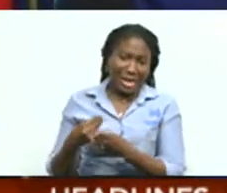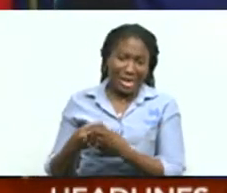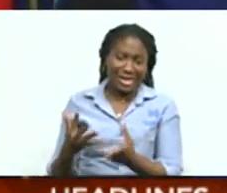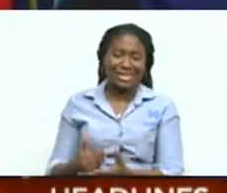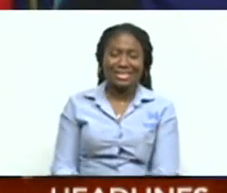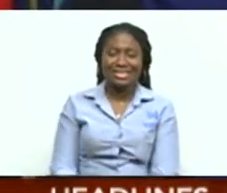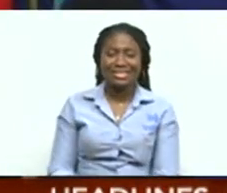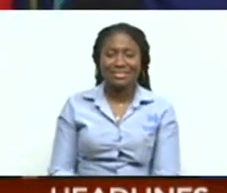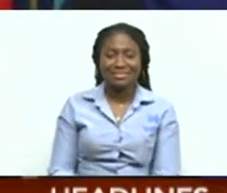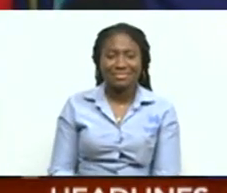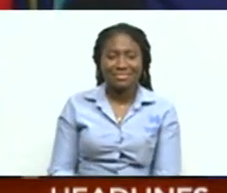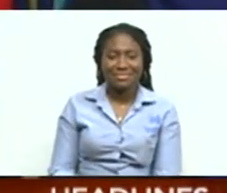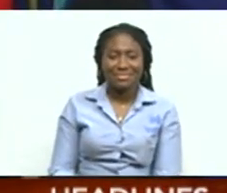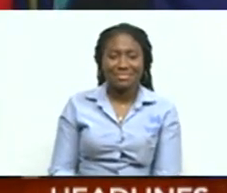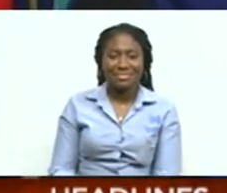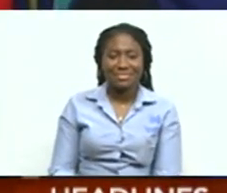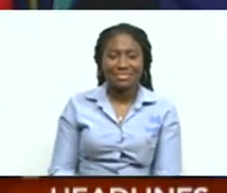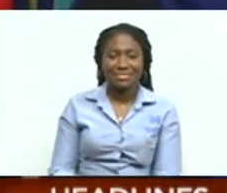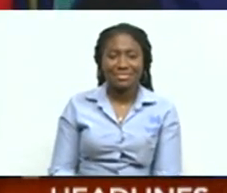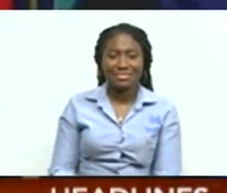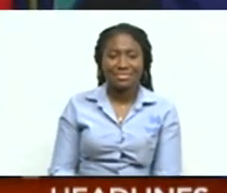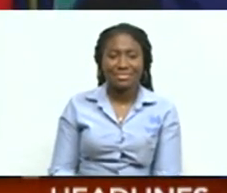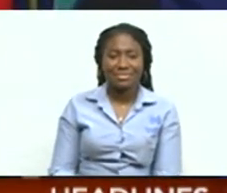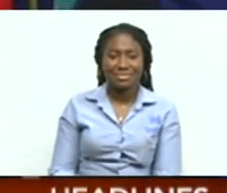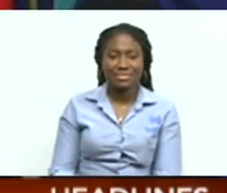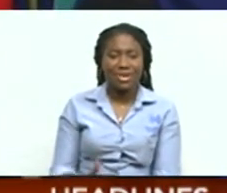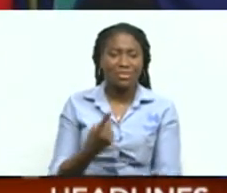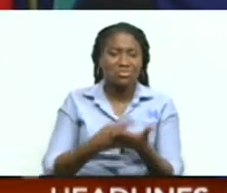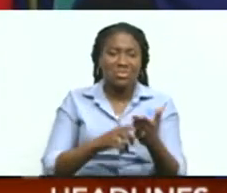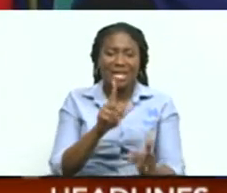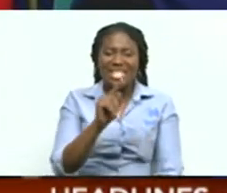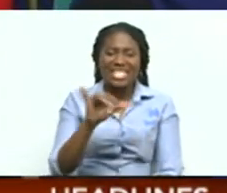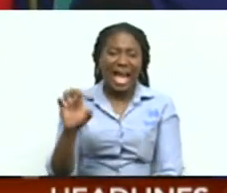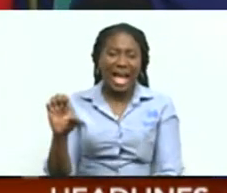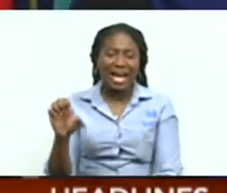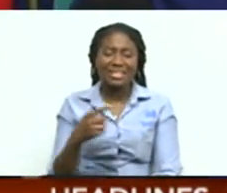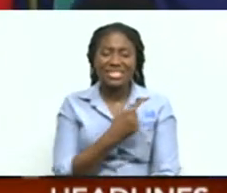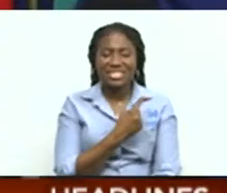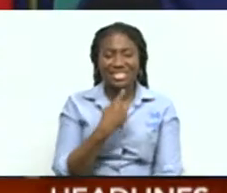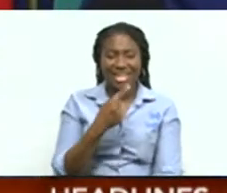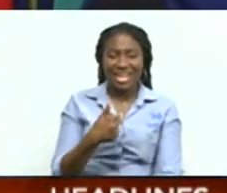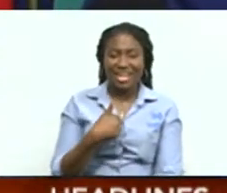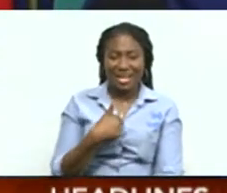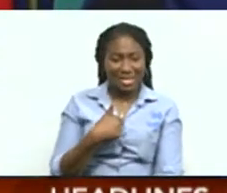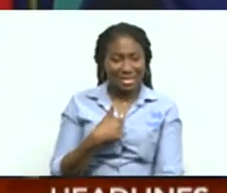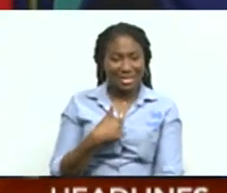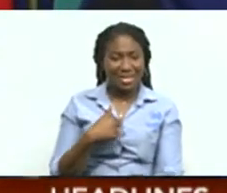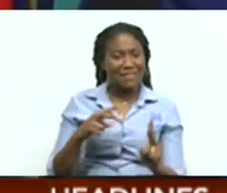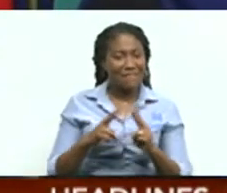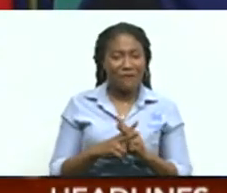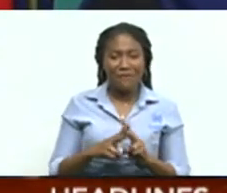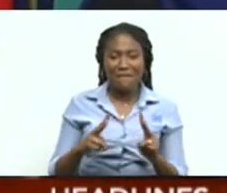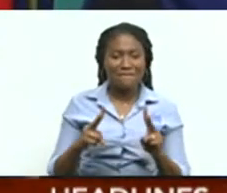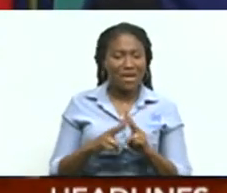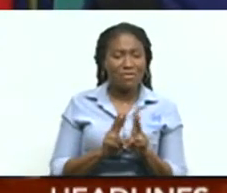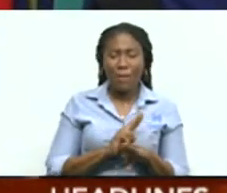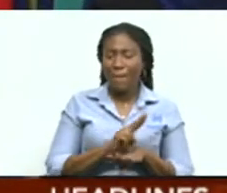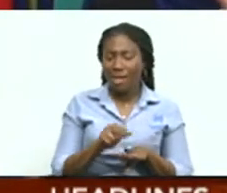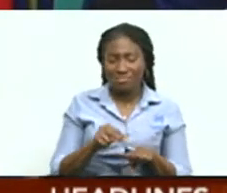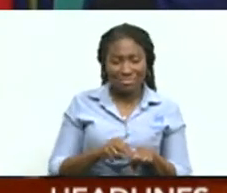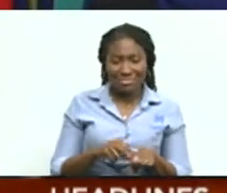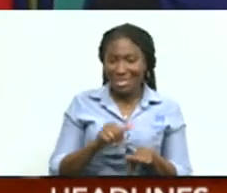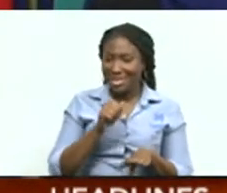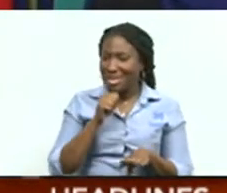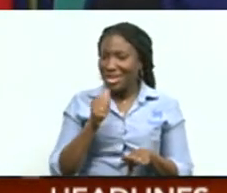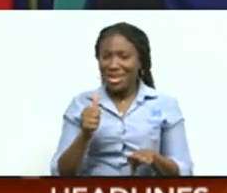certain styles of dress or garb that you know, like? No, I am very, very normal. I don't go all